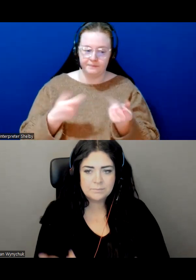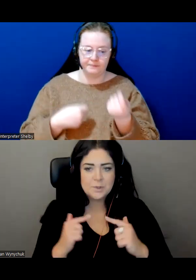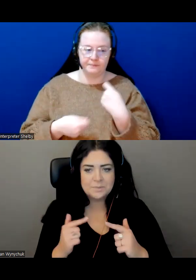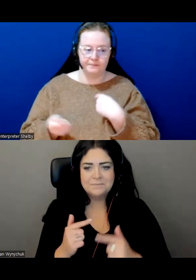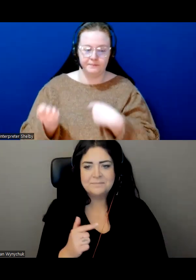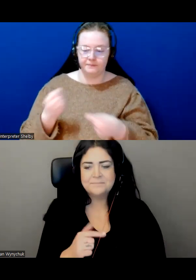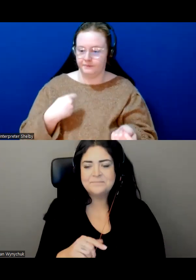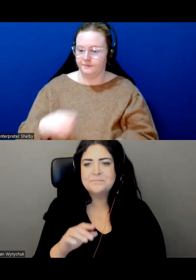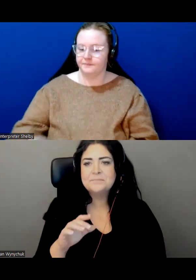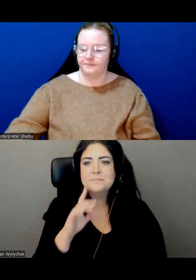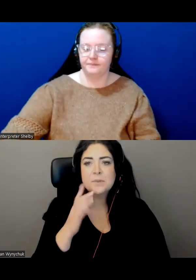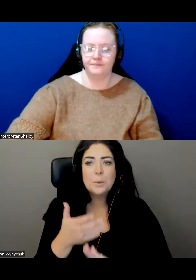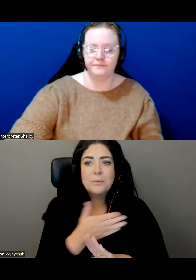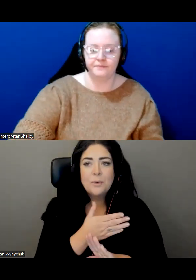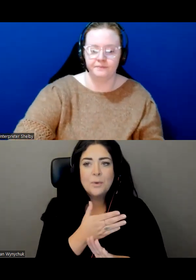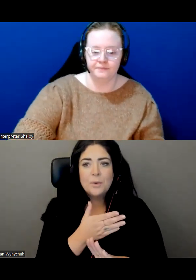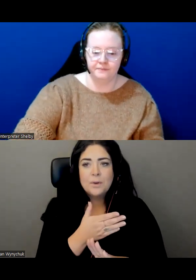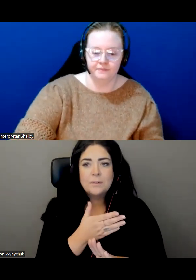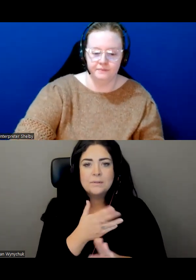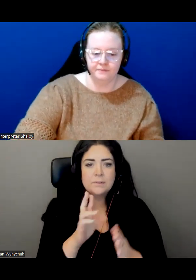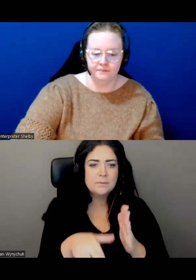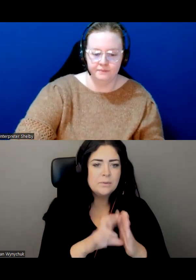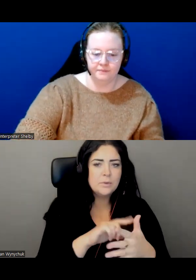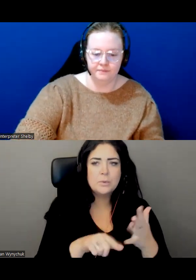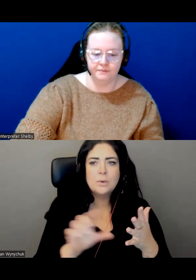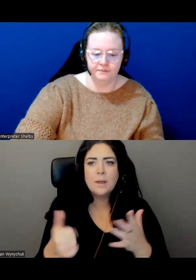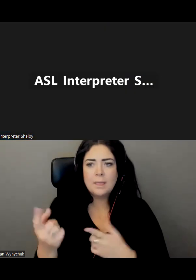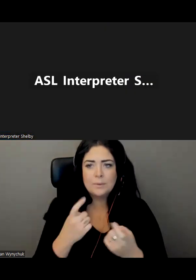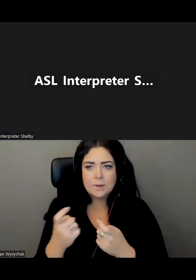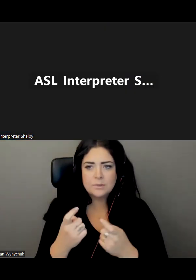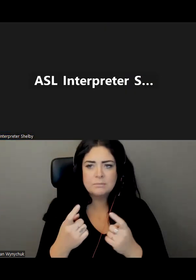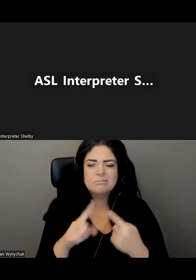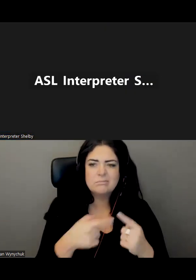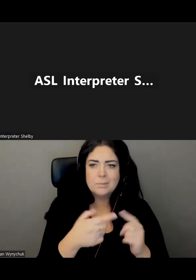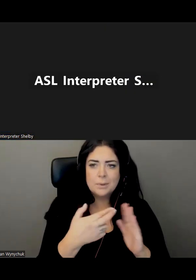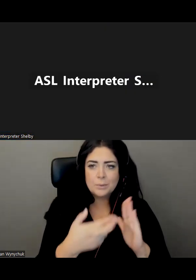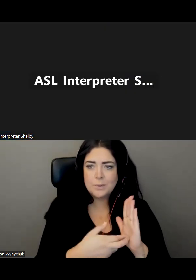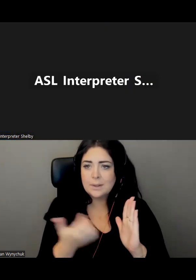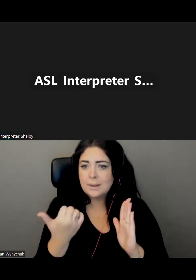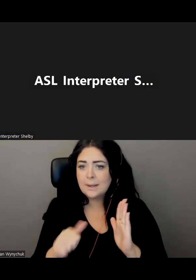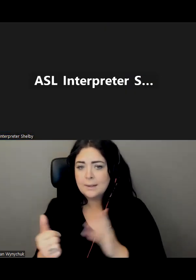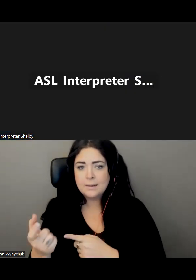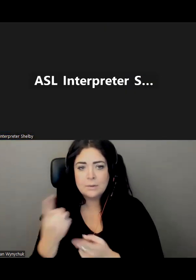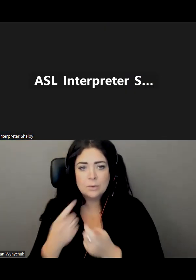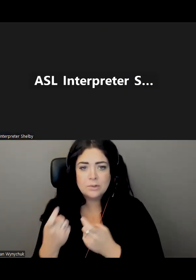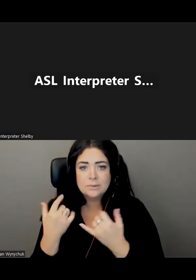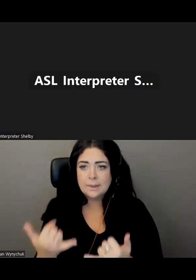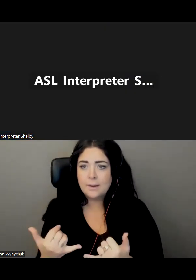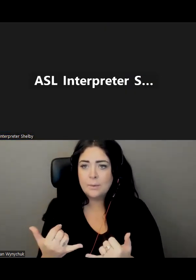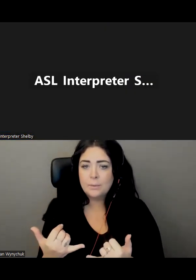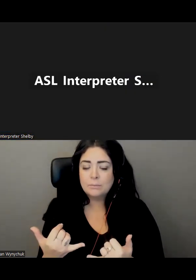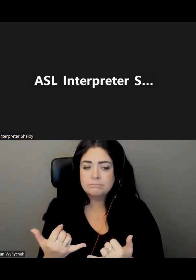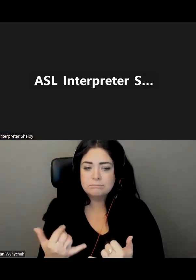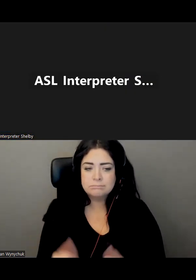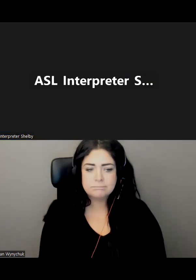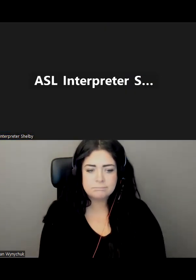Before I begin going over some of the other questions from registration, does anybody have a question that you'd like to take yourself off mute and